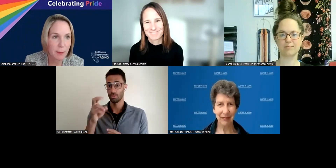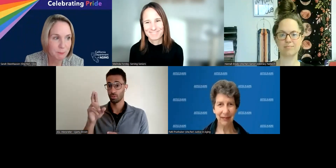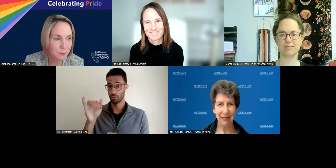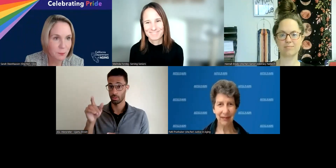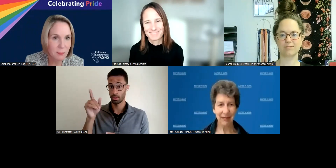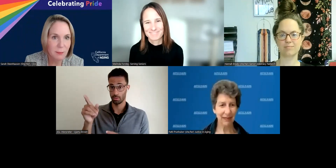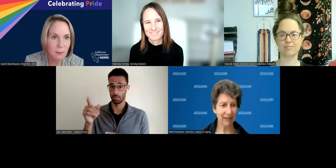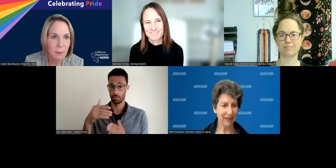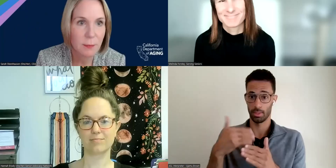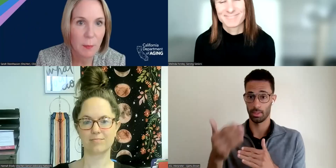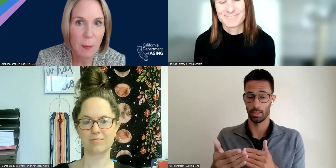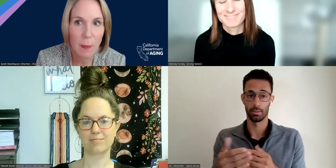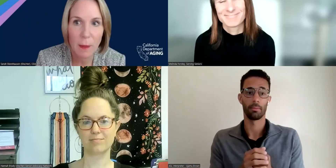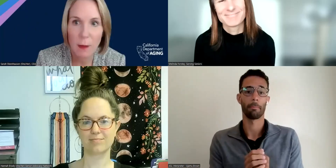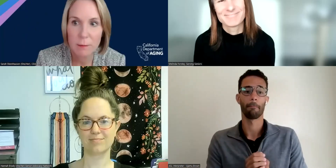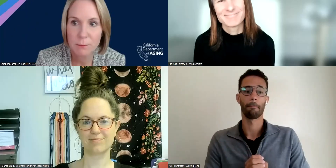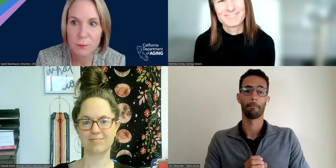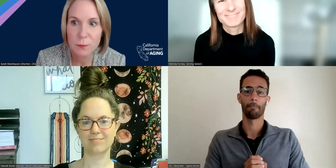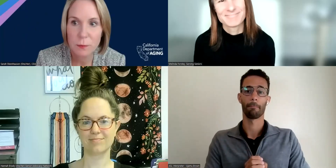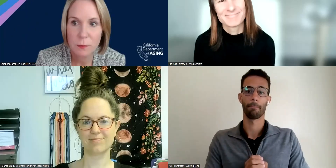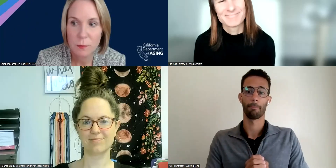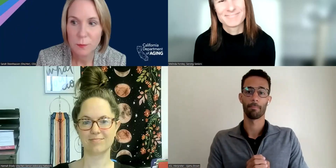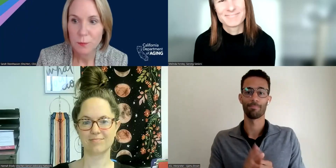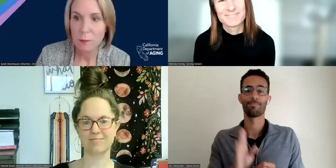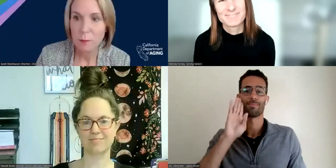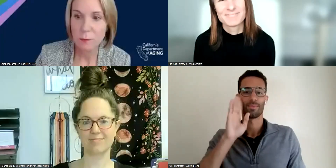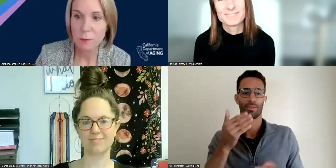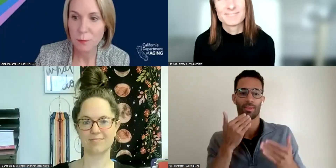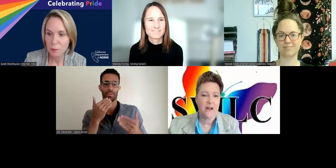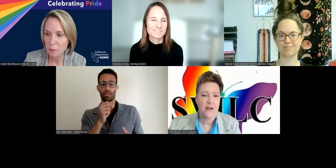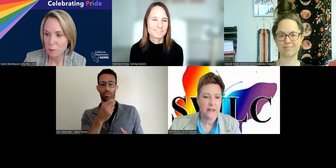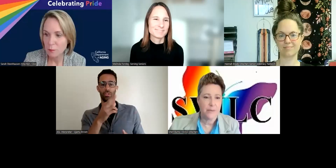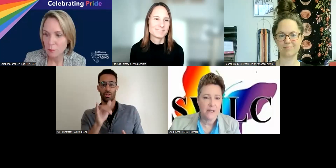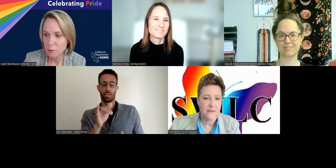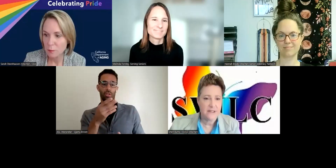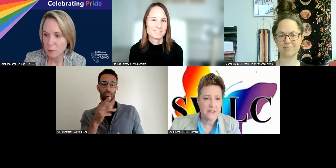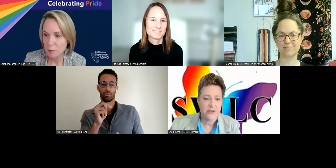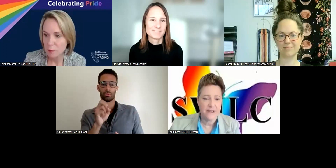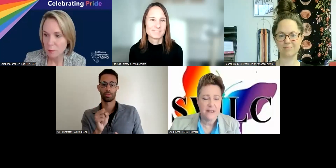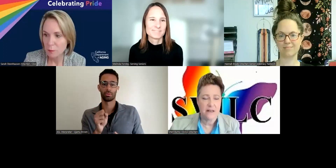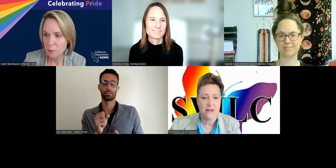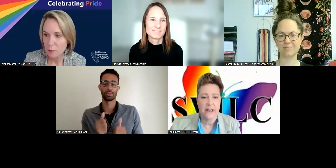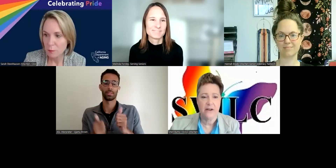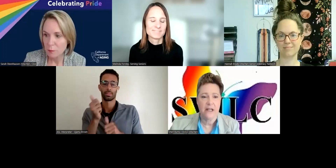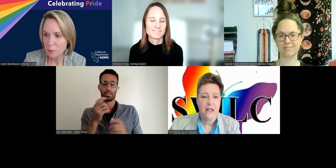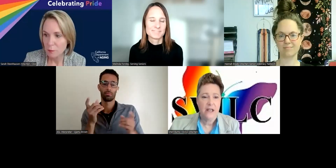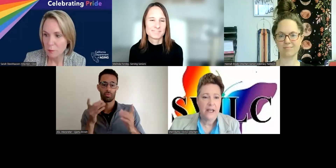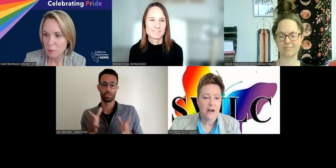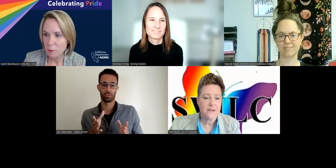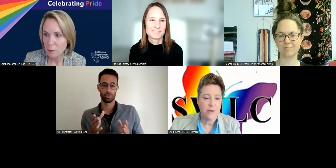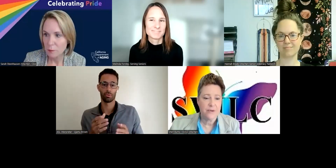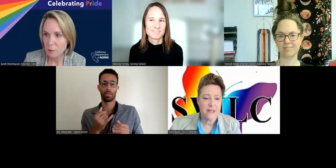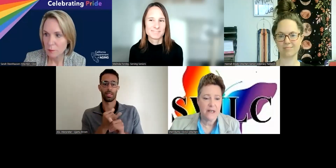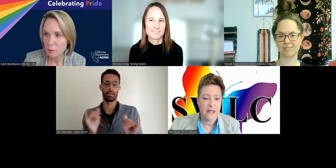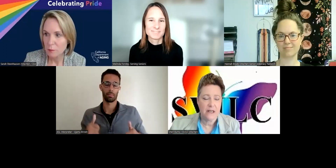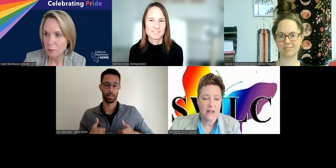Sherry. Yeah, thank you. Sherry Burns, Executive Director at Silicon Valley Independent Living Center serving Santa Clara County, and